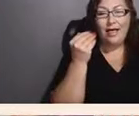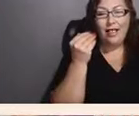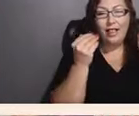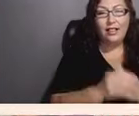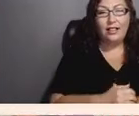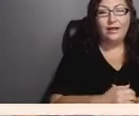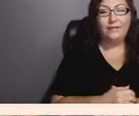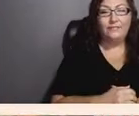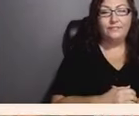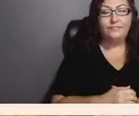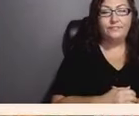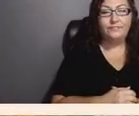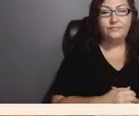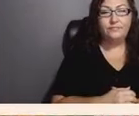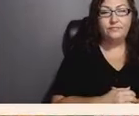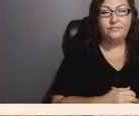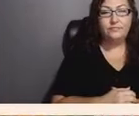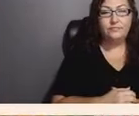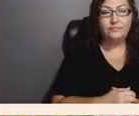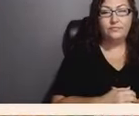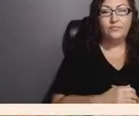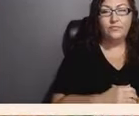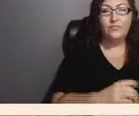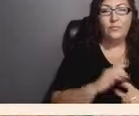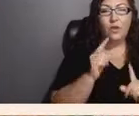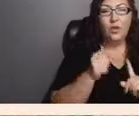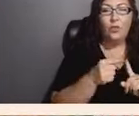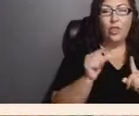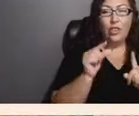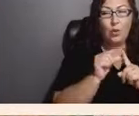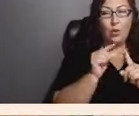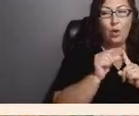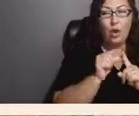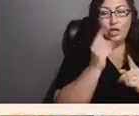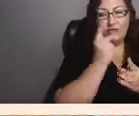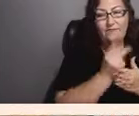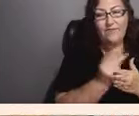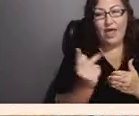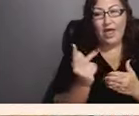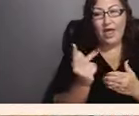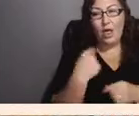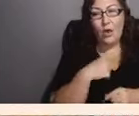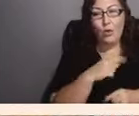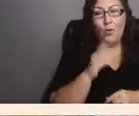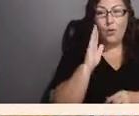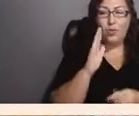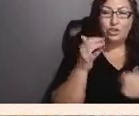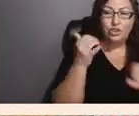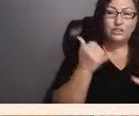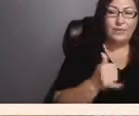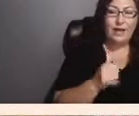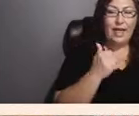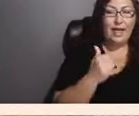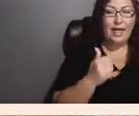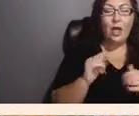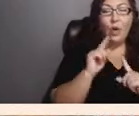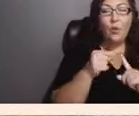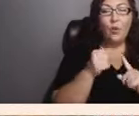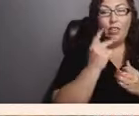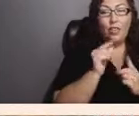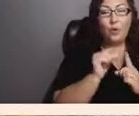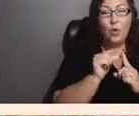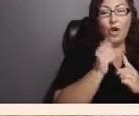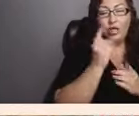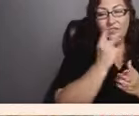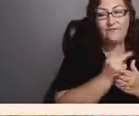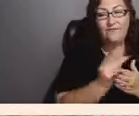smile. When the words fail, we'll just play. When the words